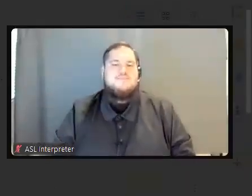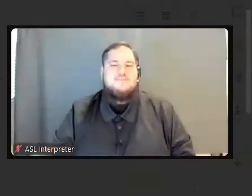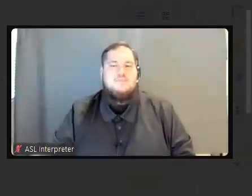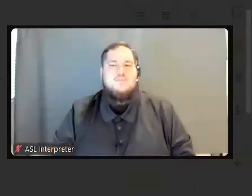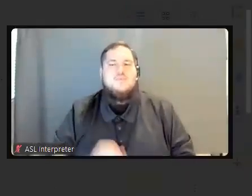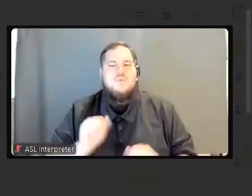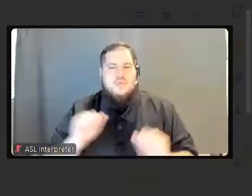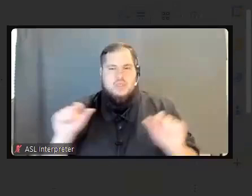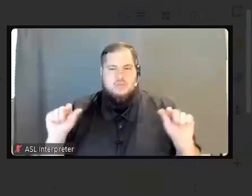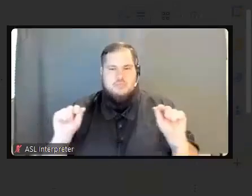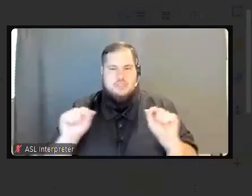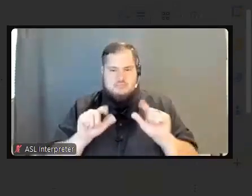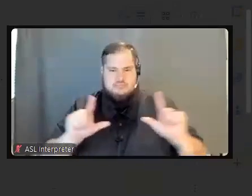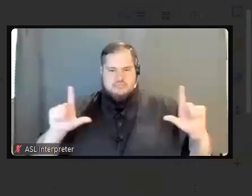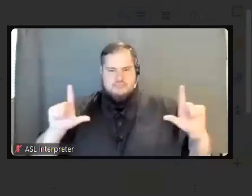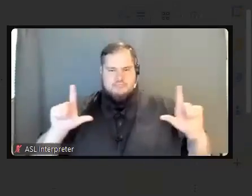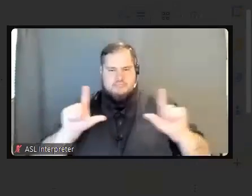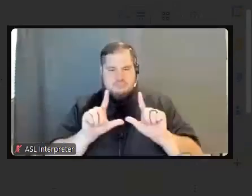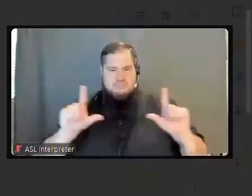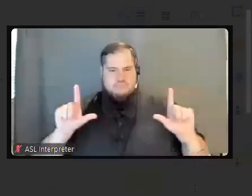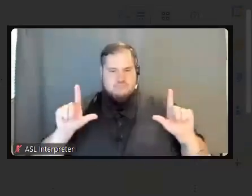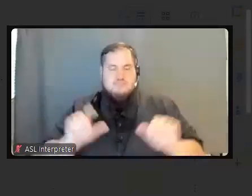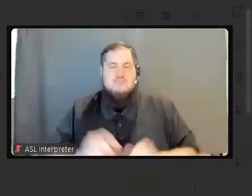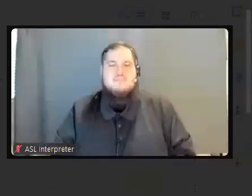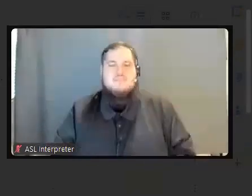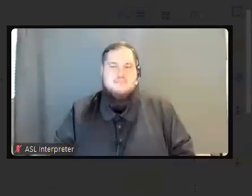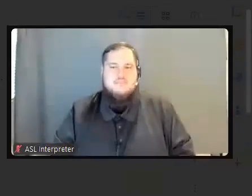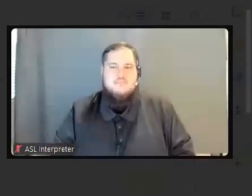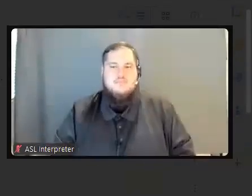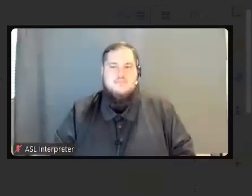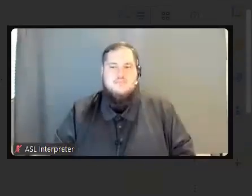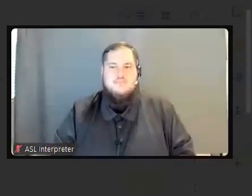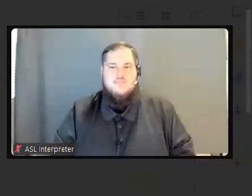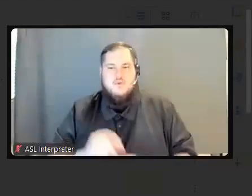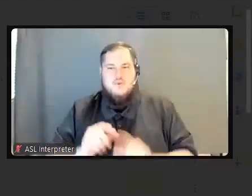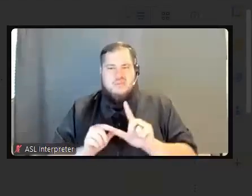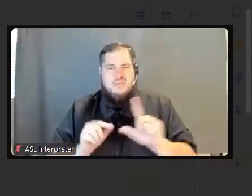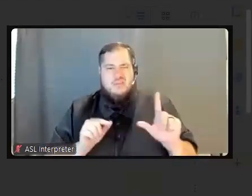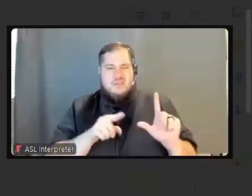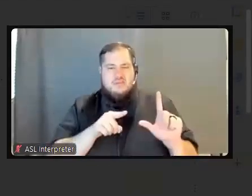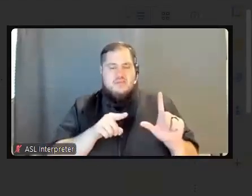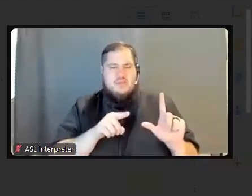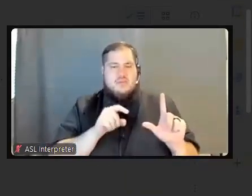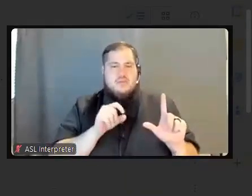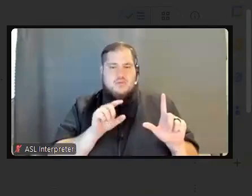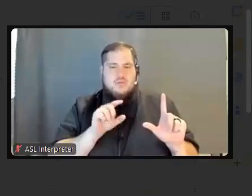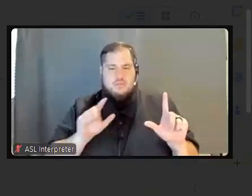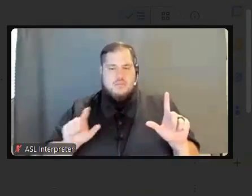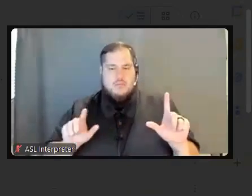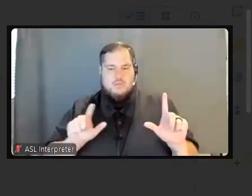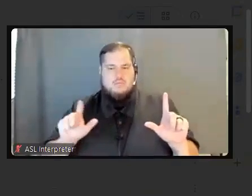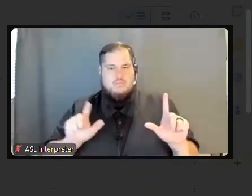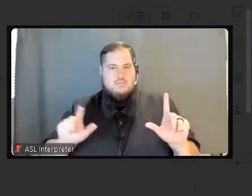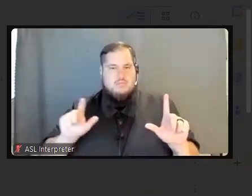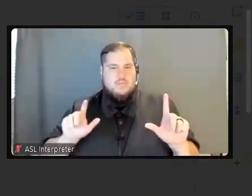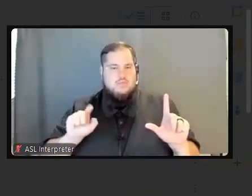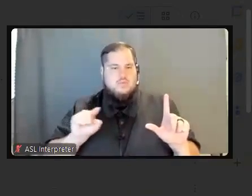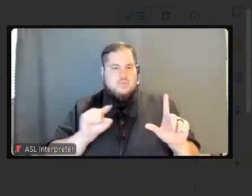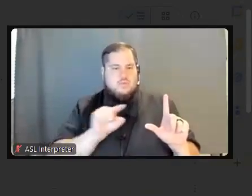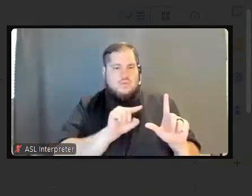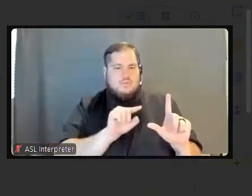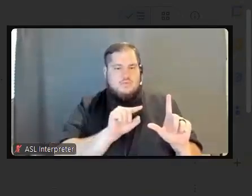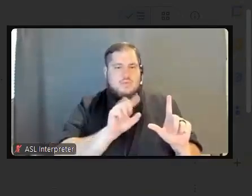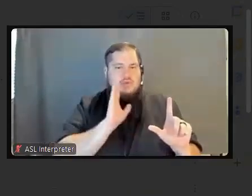of the screen being shared by hovering your mouse to the left of the panelist until your mouse changes to a horizontal